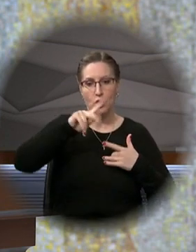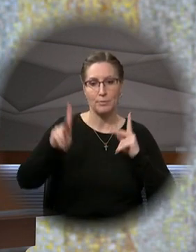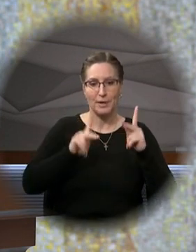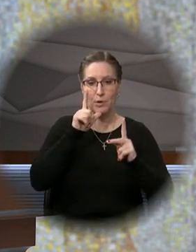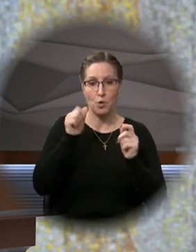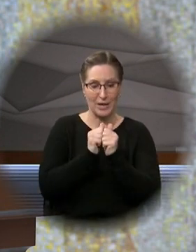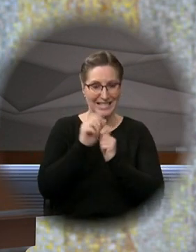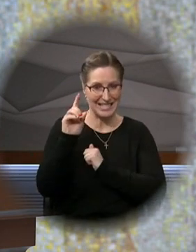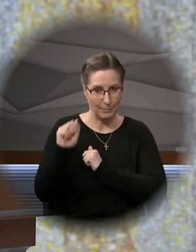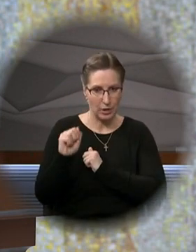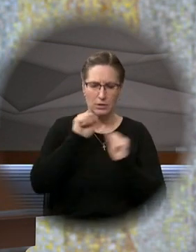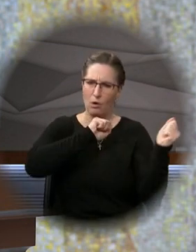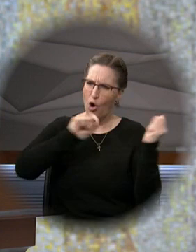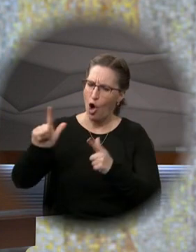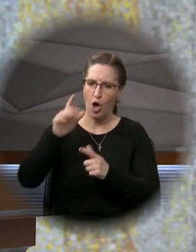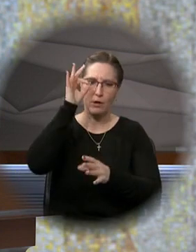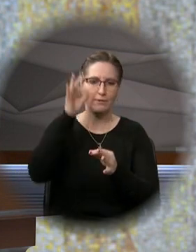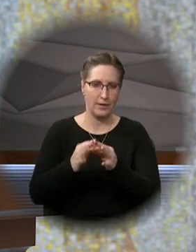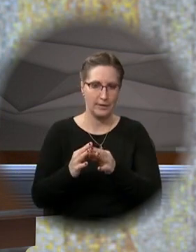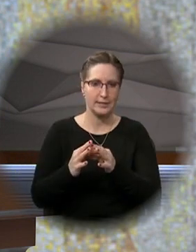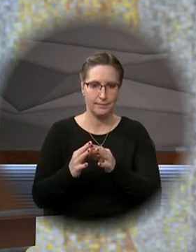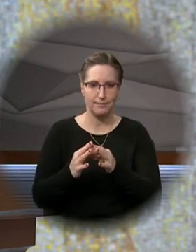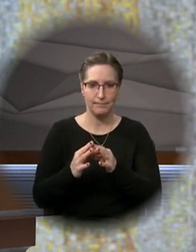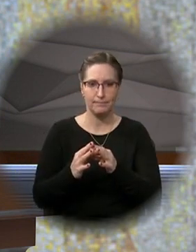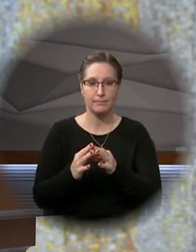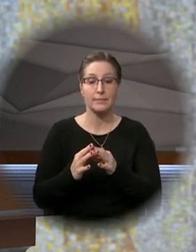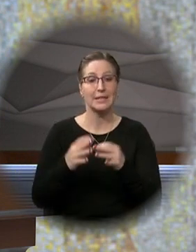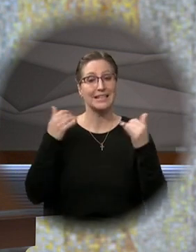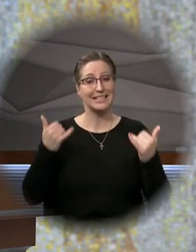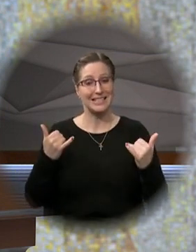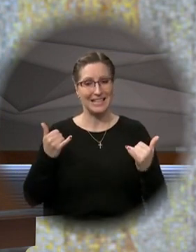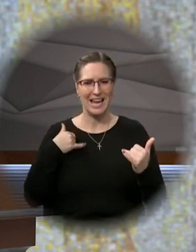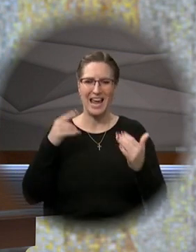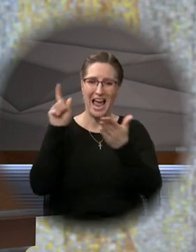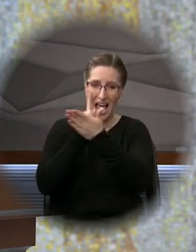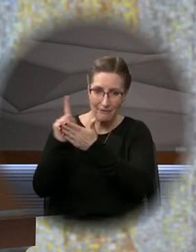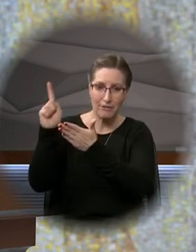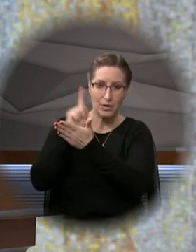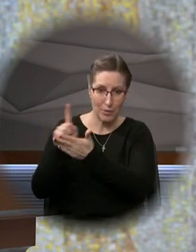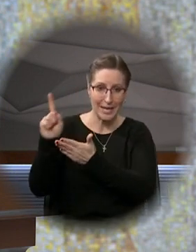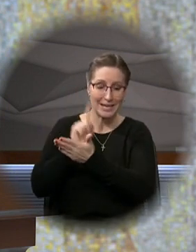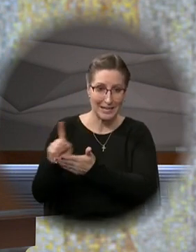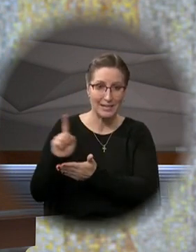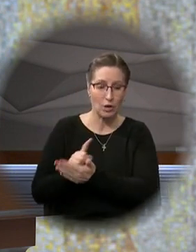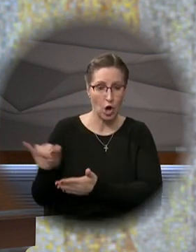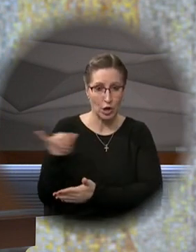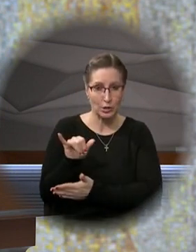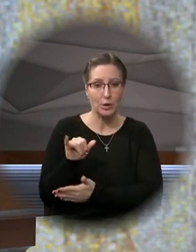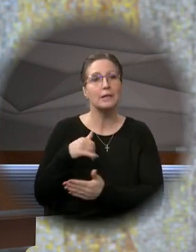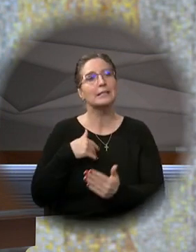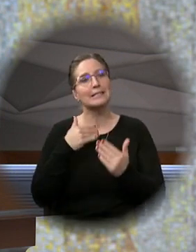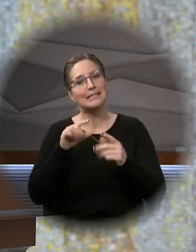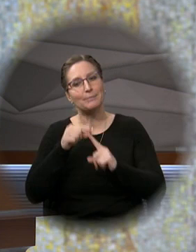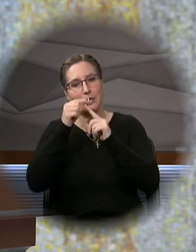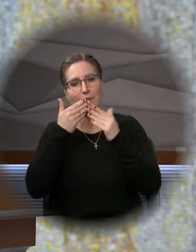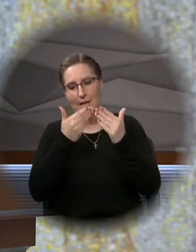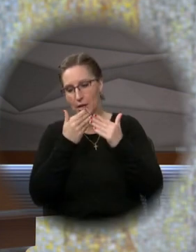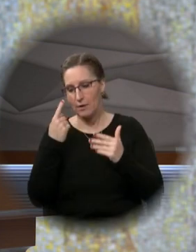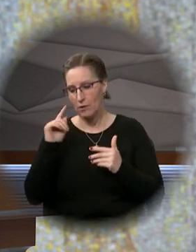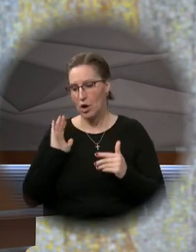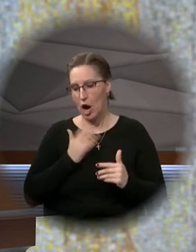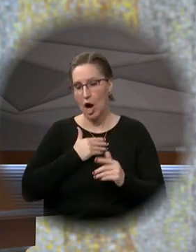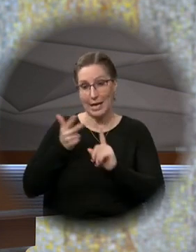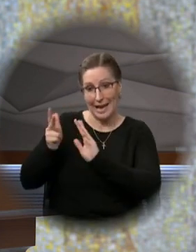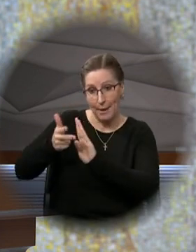with disabilities of all faiths, today and every week. And a special thank you to today's camera